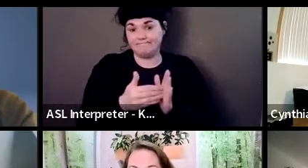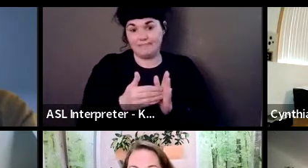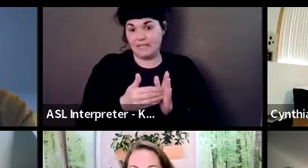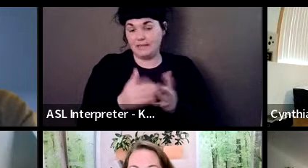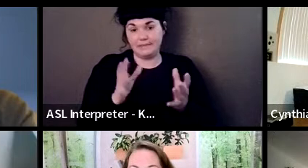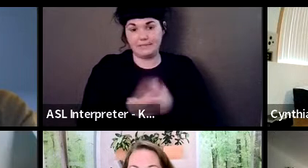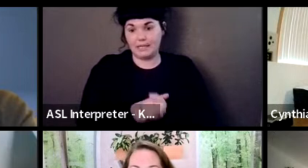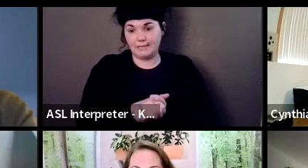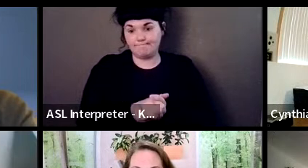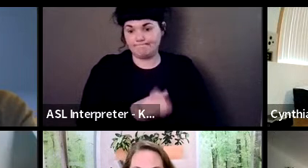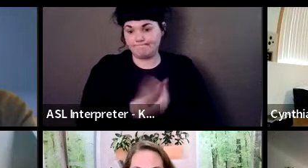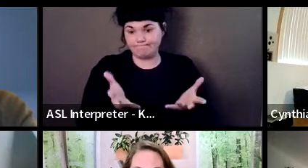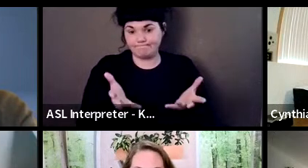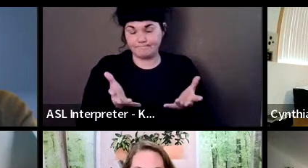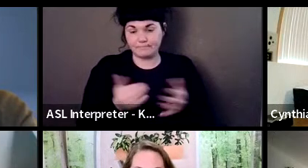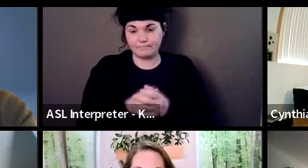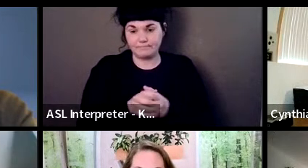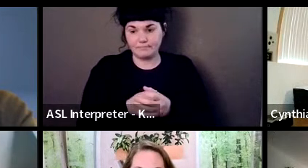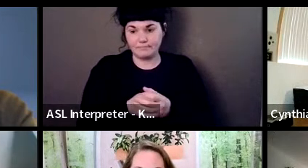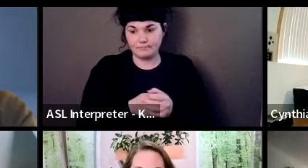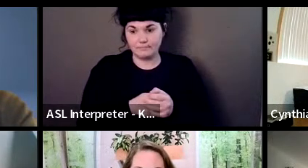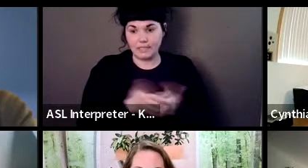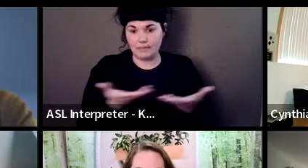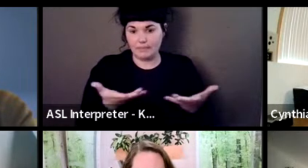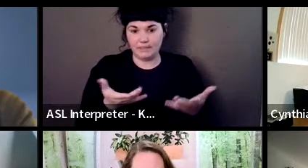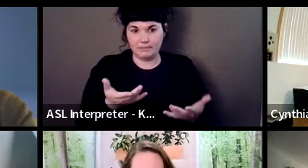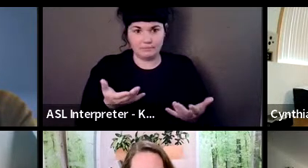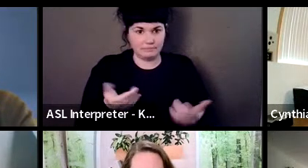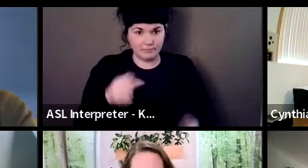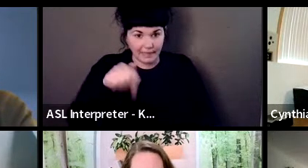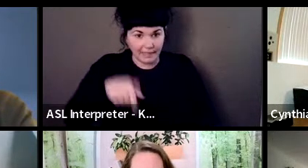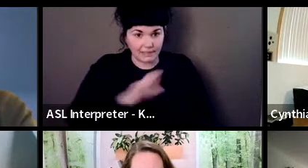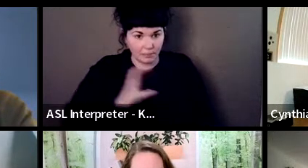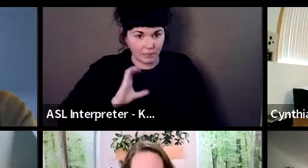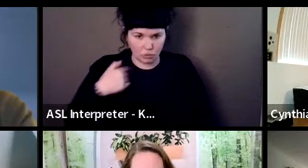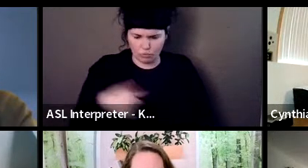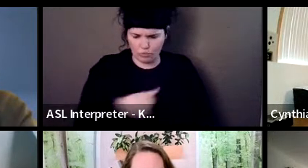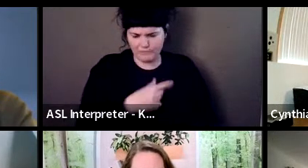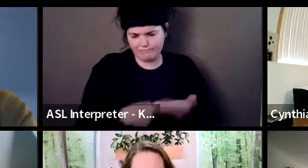this commission haven't talked about in prior sessions.